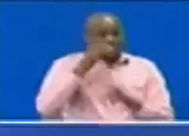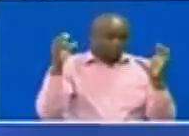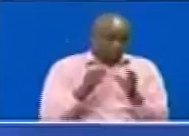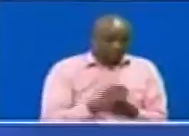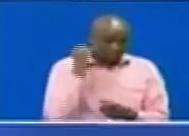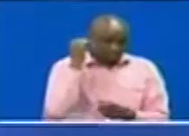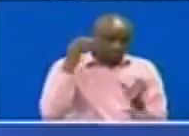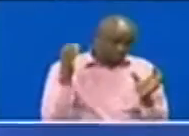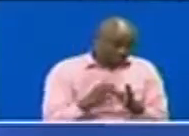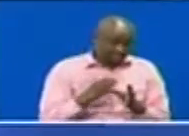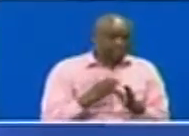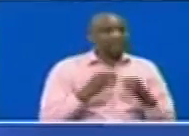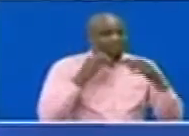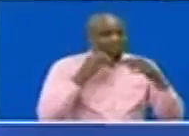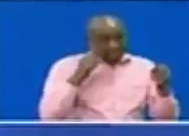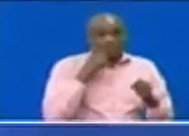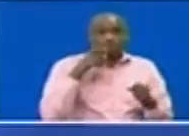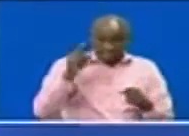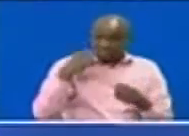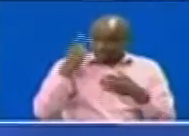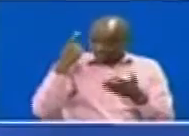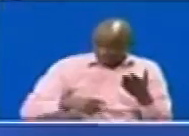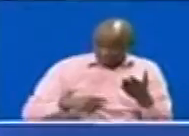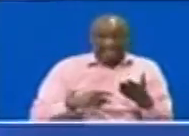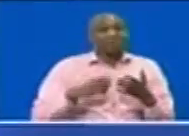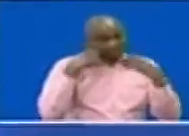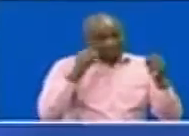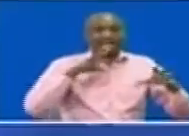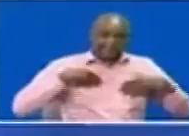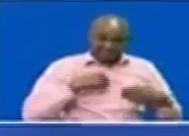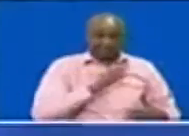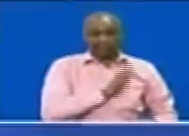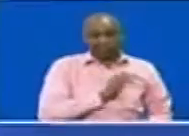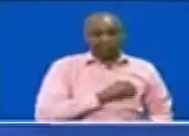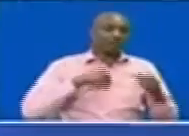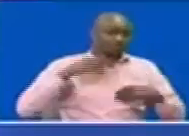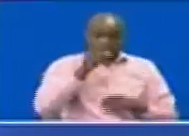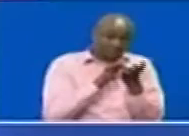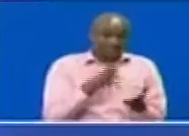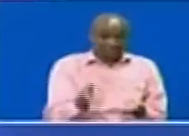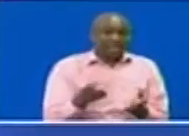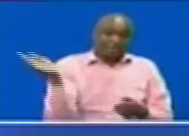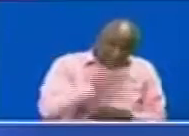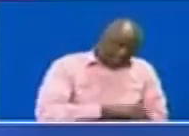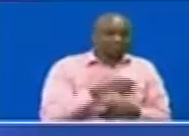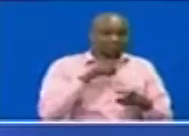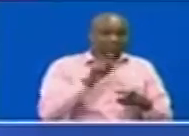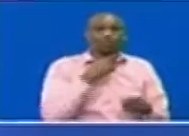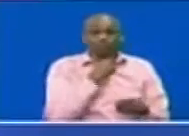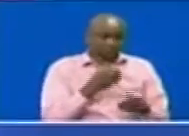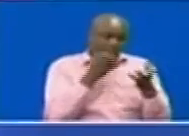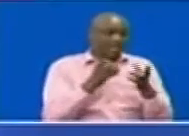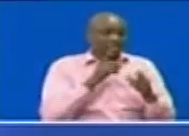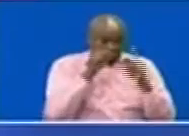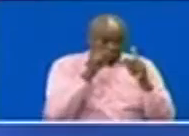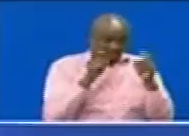Jubilee Party, you see the president, you can say, you are trying to say that the president is tolerating corrupt people whom he sacked and still are coming back to